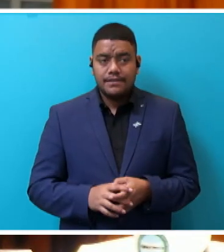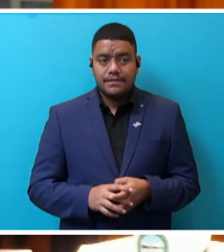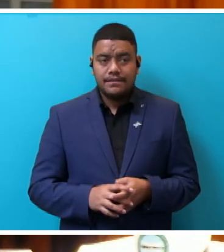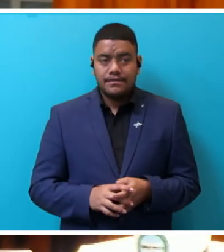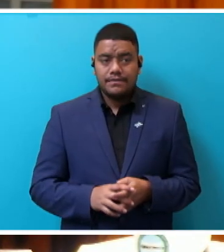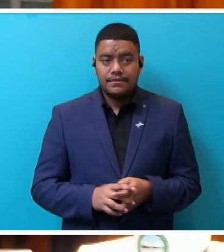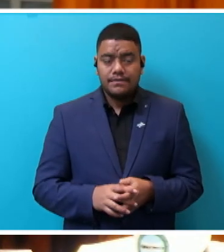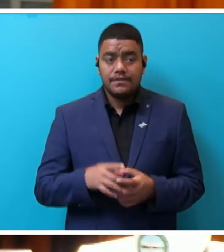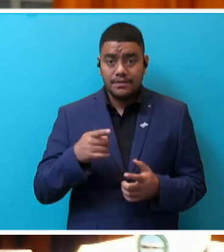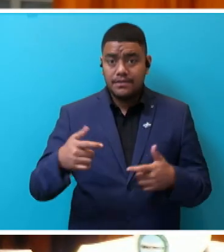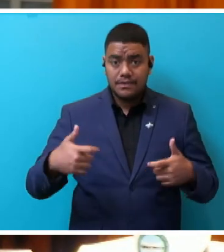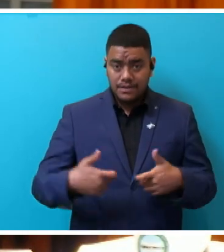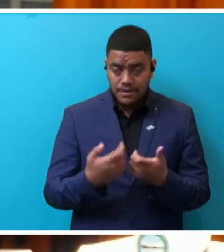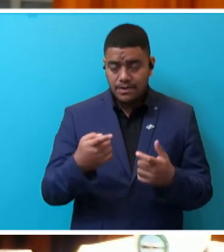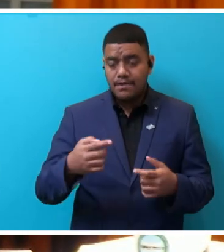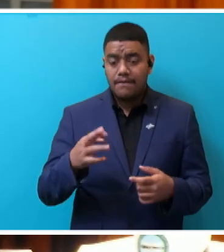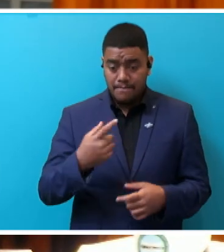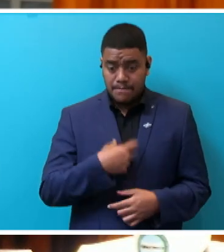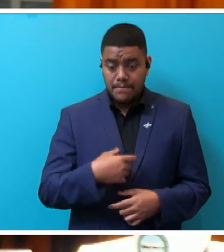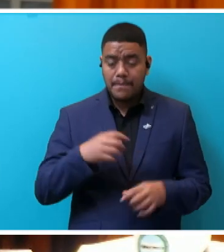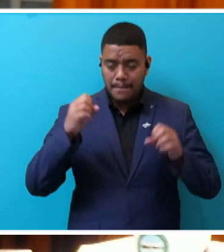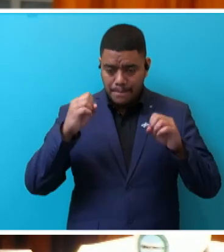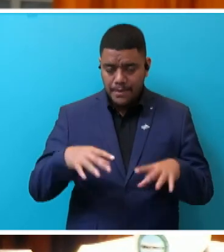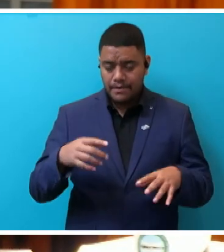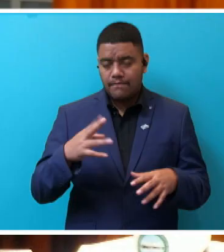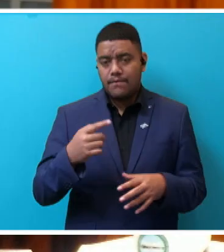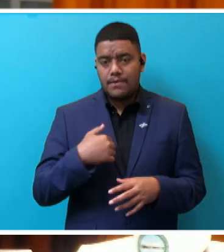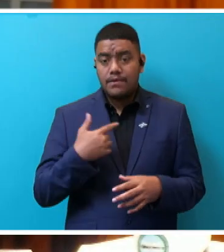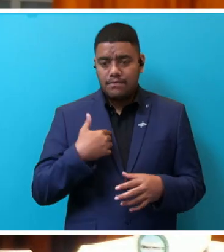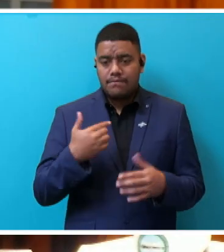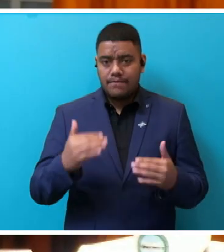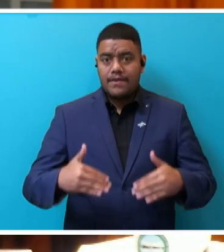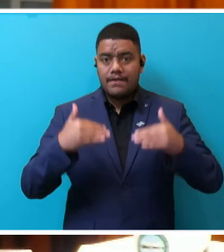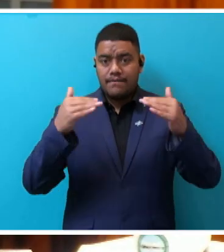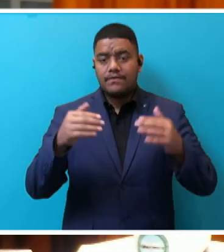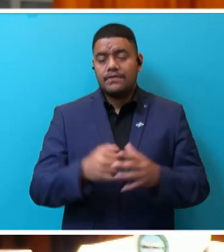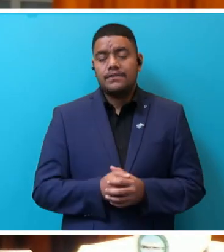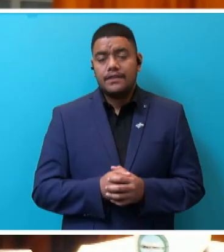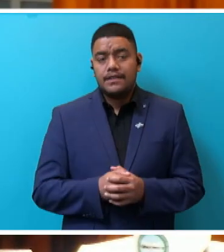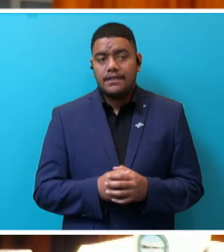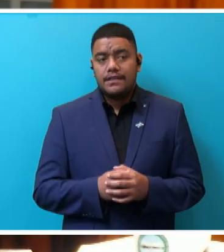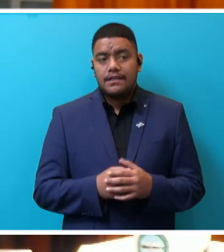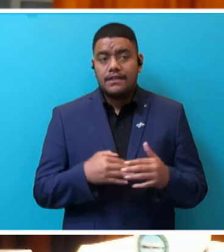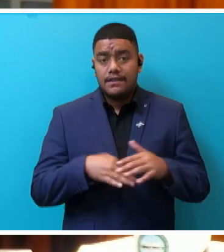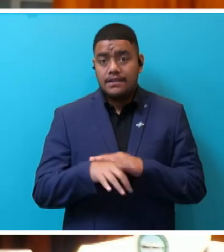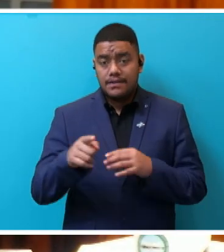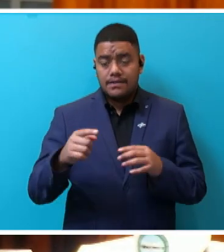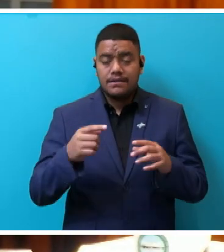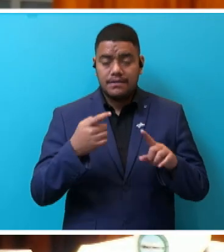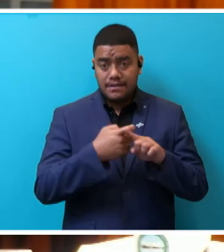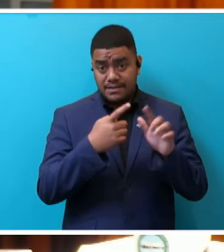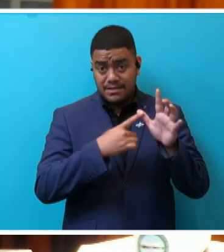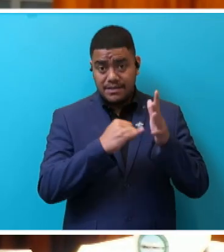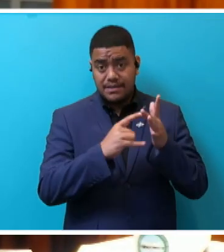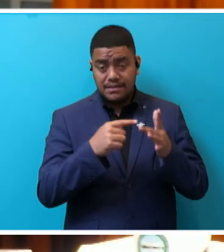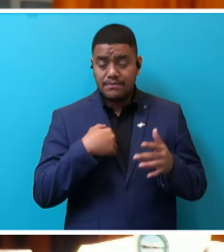engagement. And personally for me, it is a blessing indeed to advance the prospectus in Mount Kasi, because as I